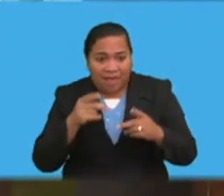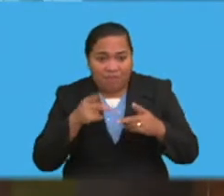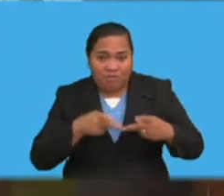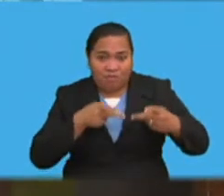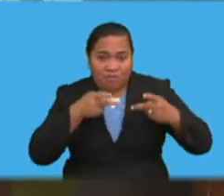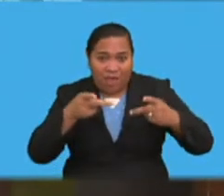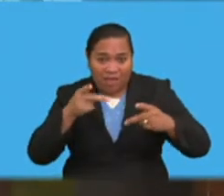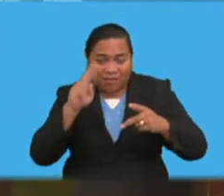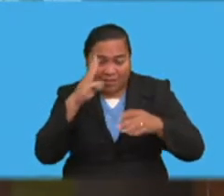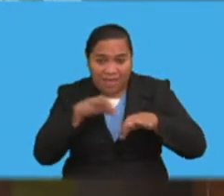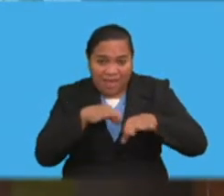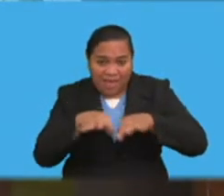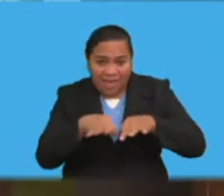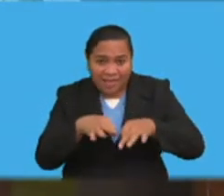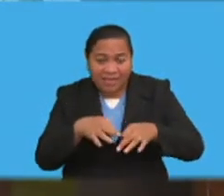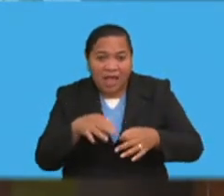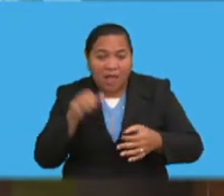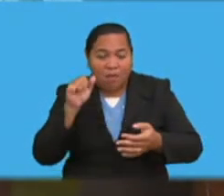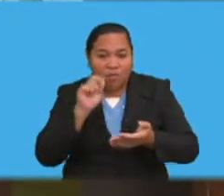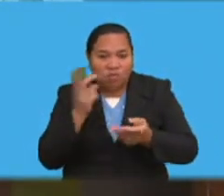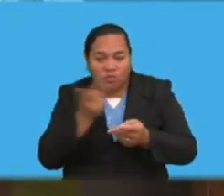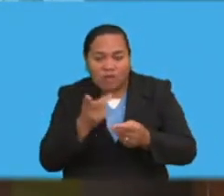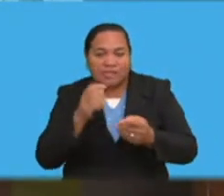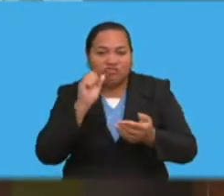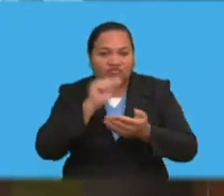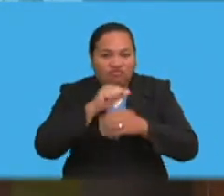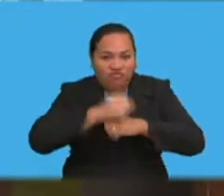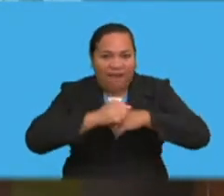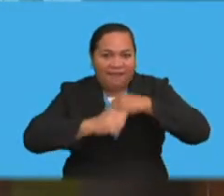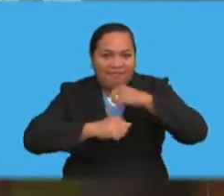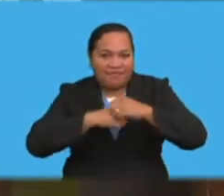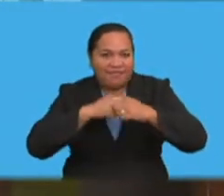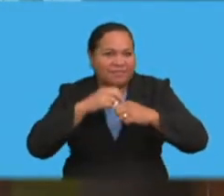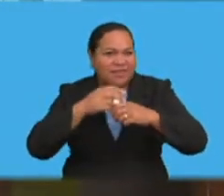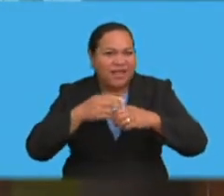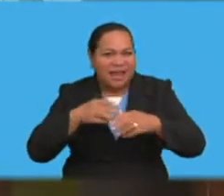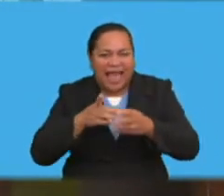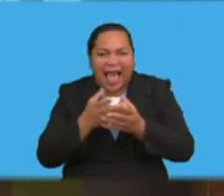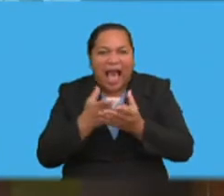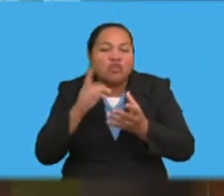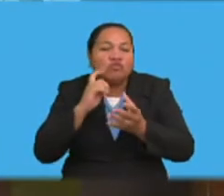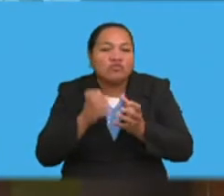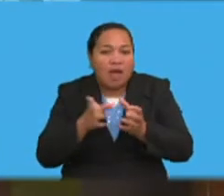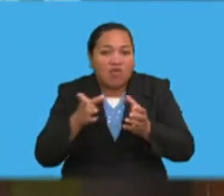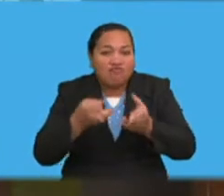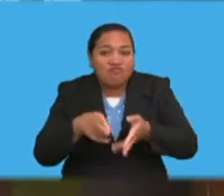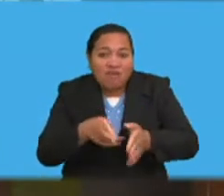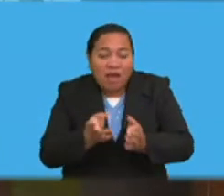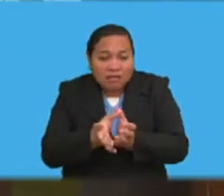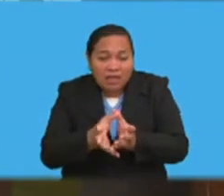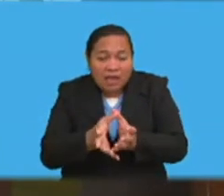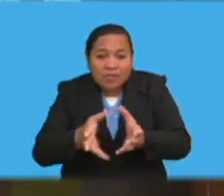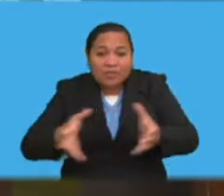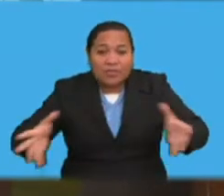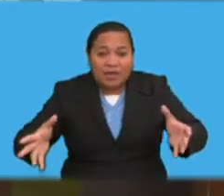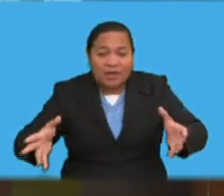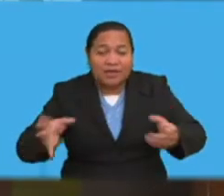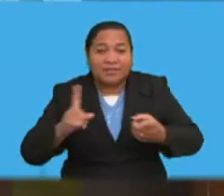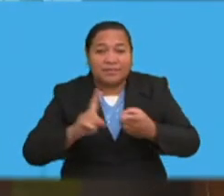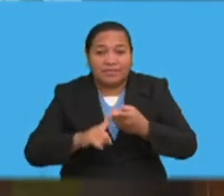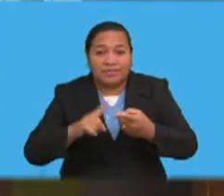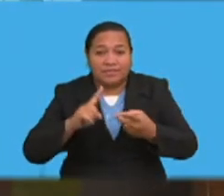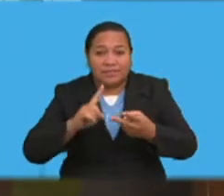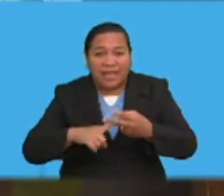Speaker, included both structural measures, which includes river widening, retarding basin, construction of